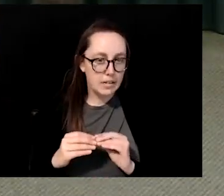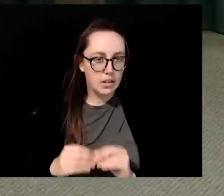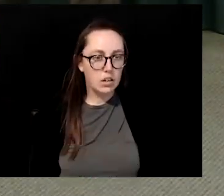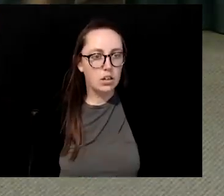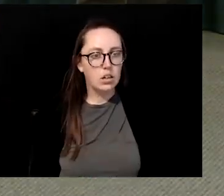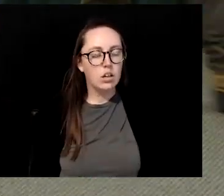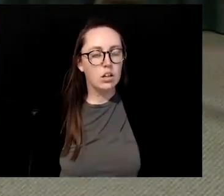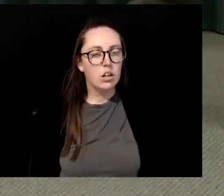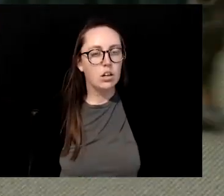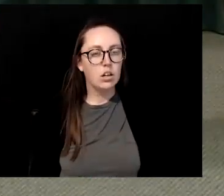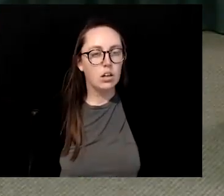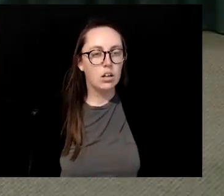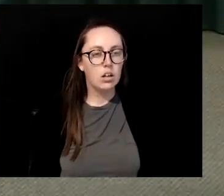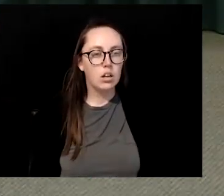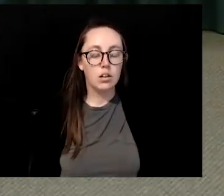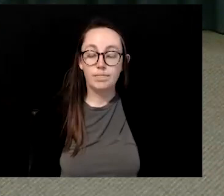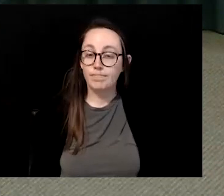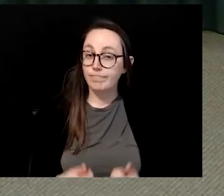um